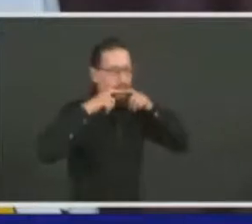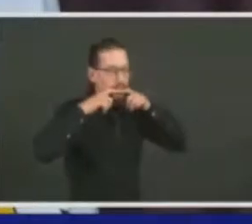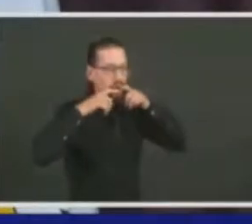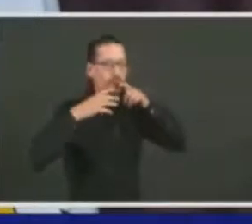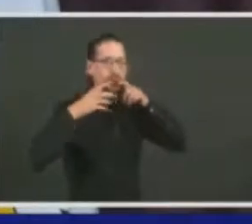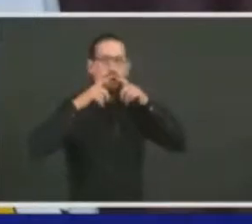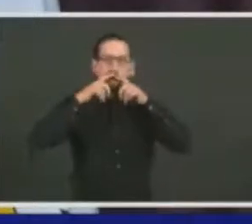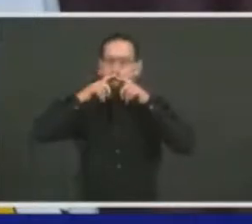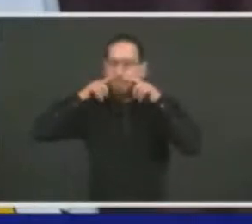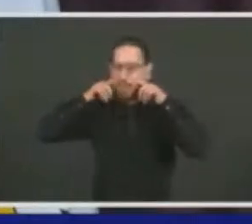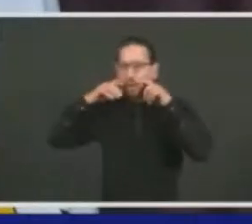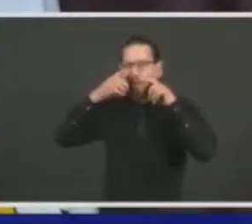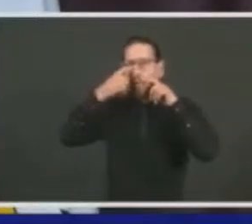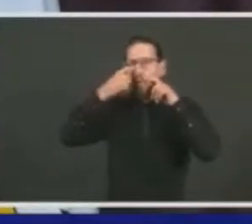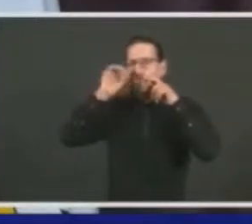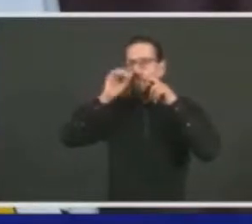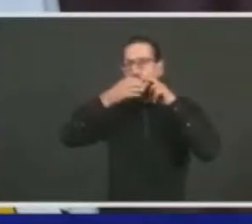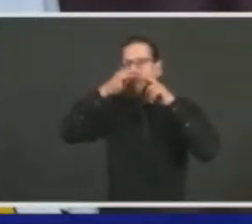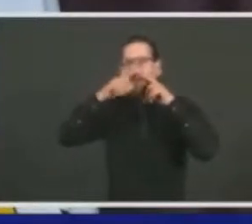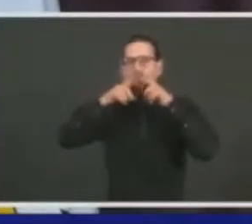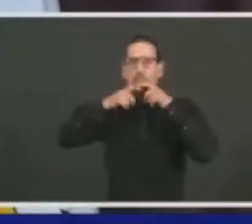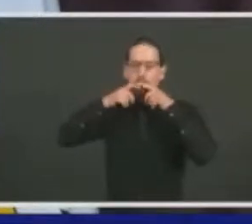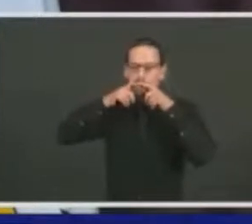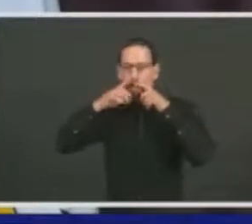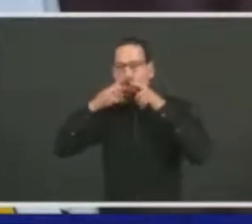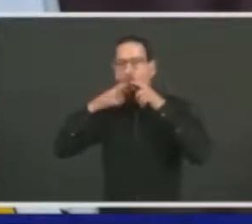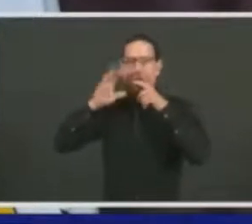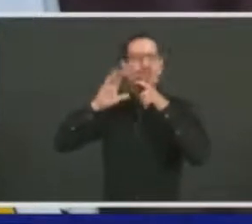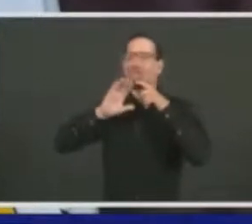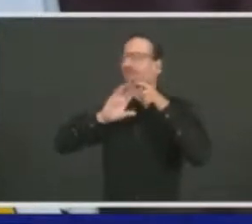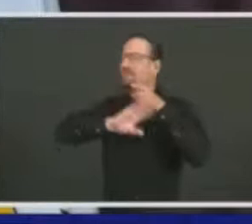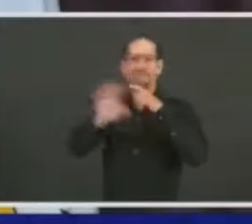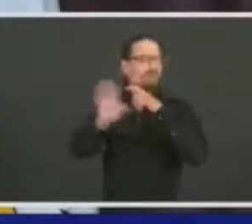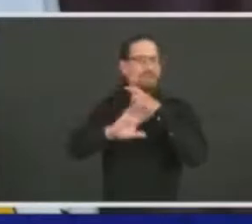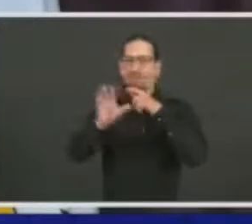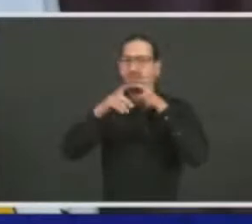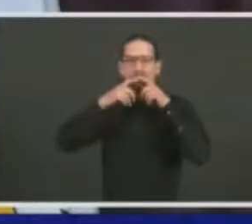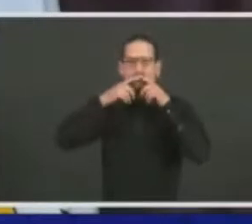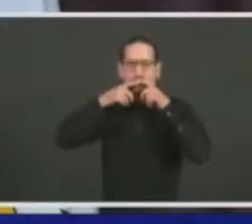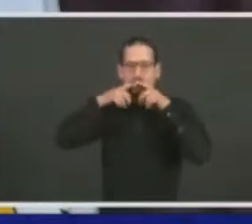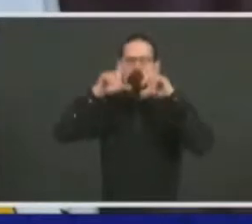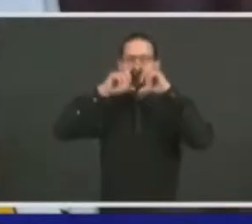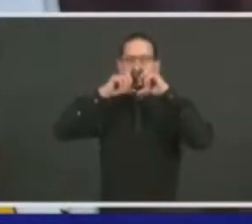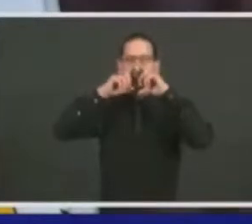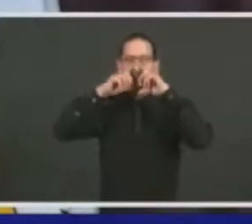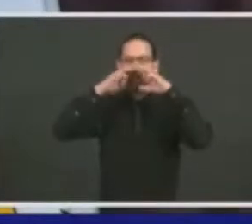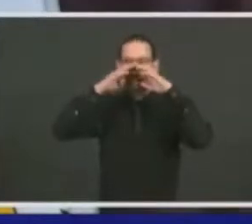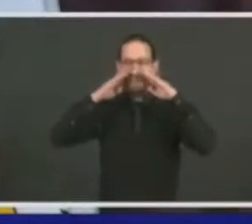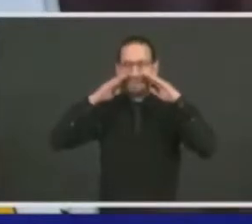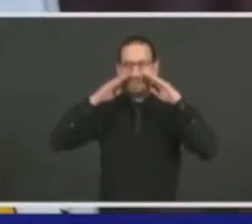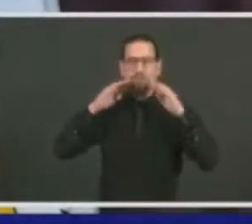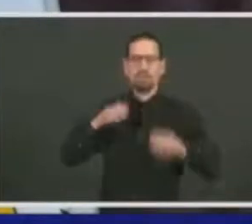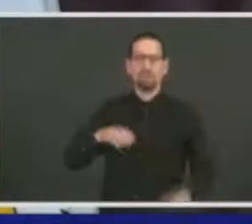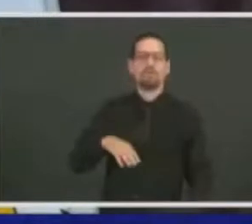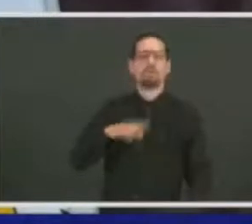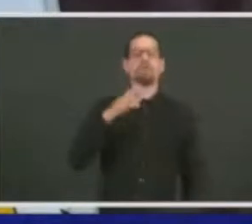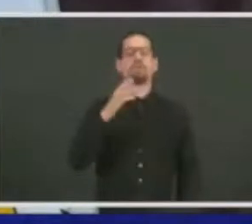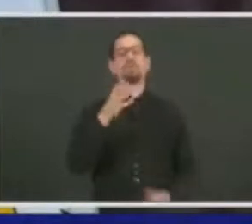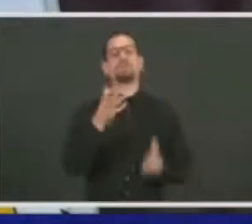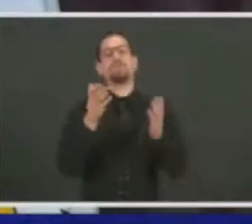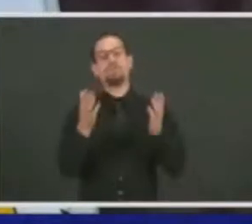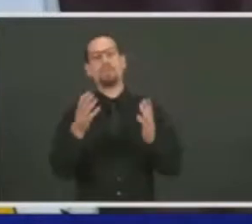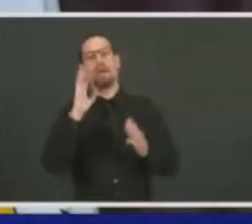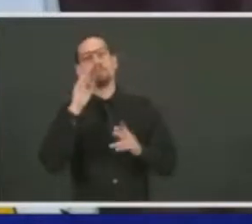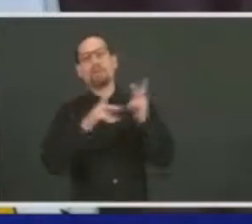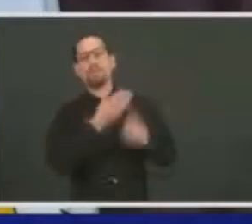have done better in terms of wearing masks when we are reaching out to them about a new case that they have caused or